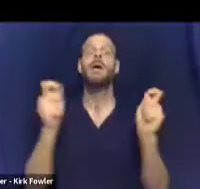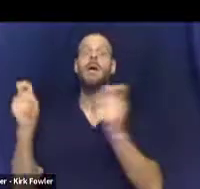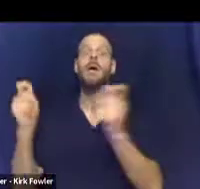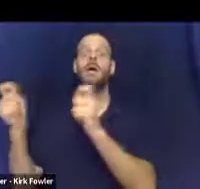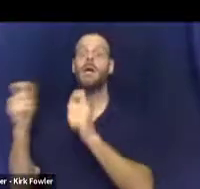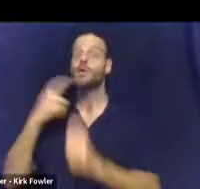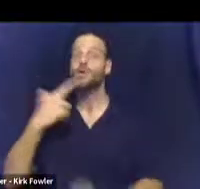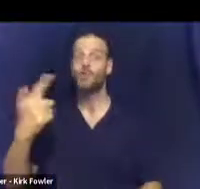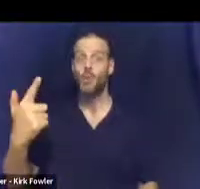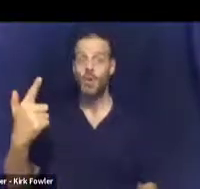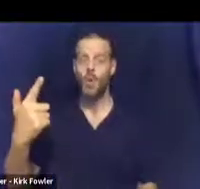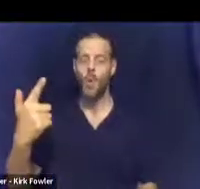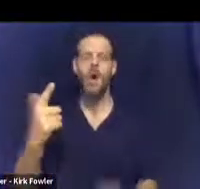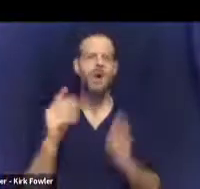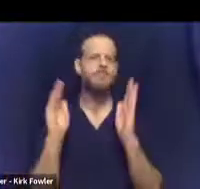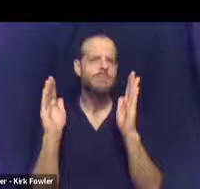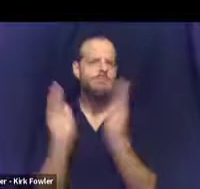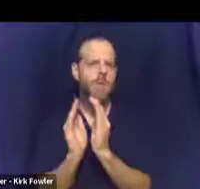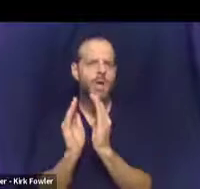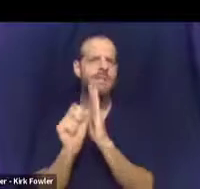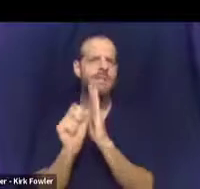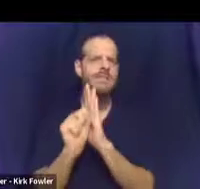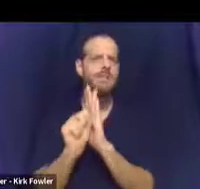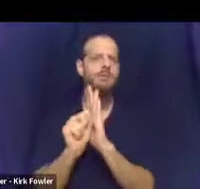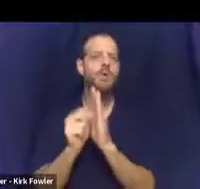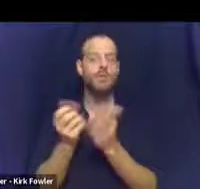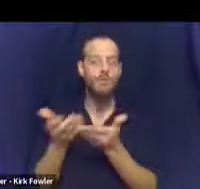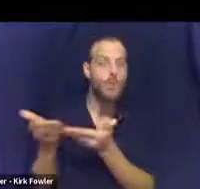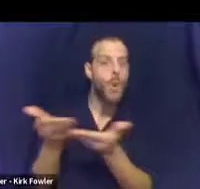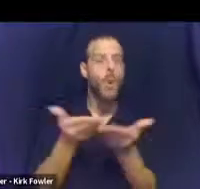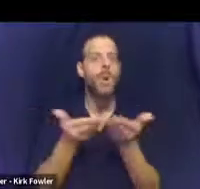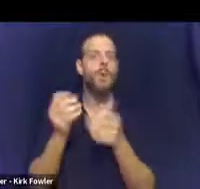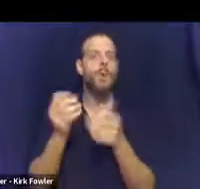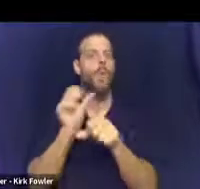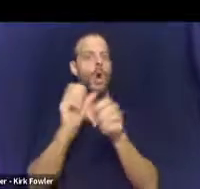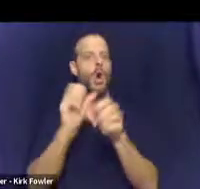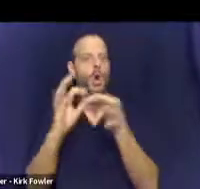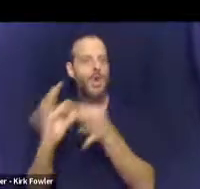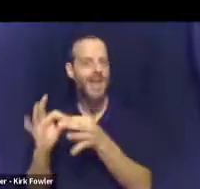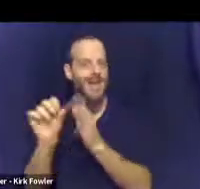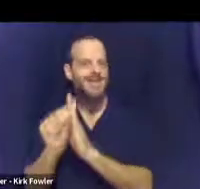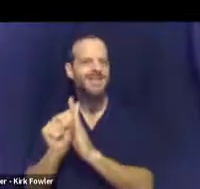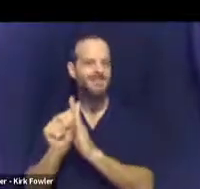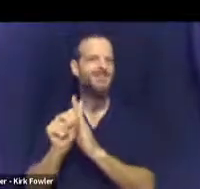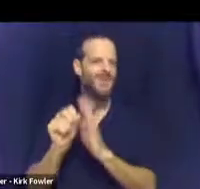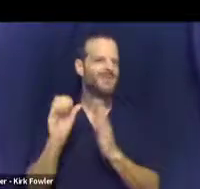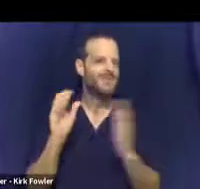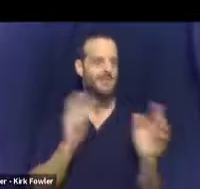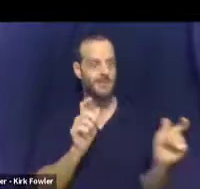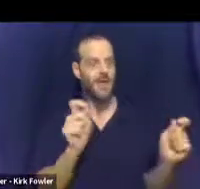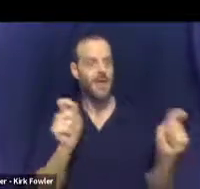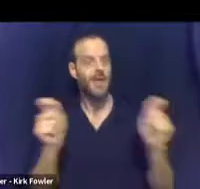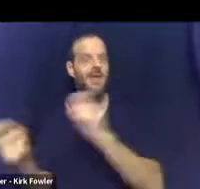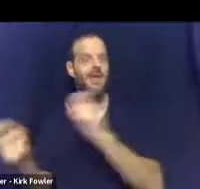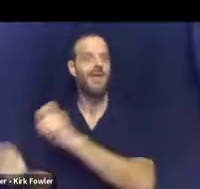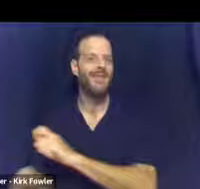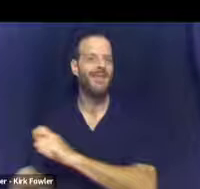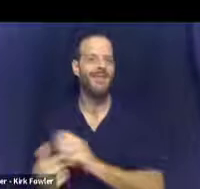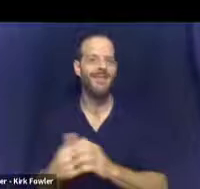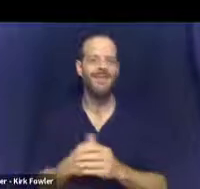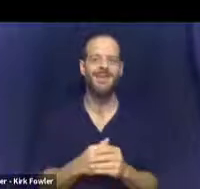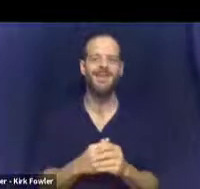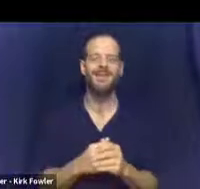and we're looking at smaller symbols, more portable symbols, work related symbols. So there's really, there's no,